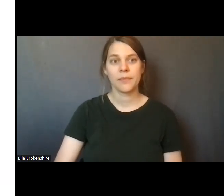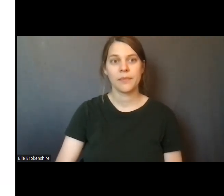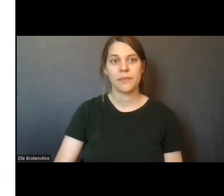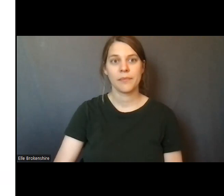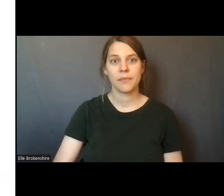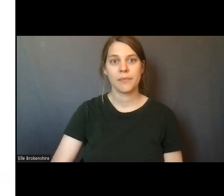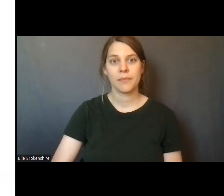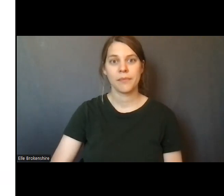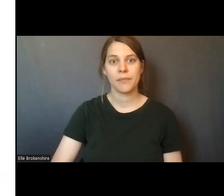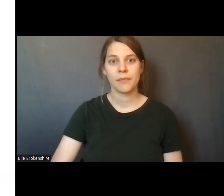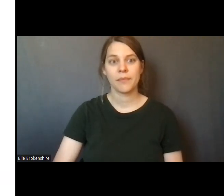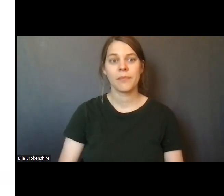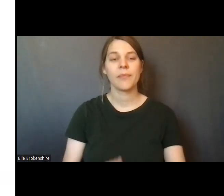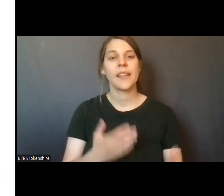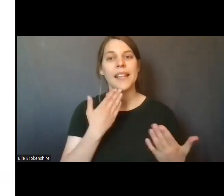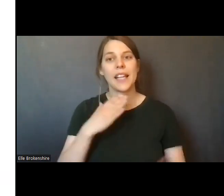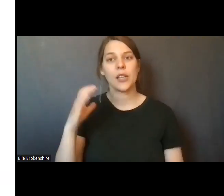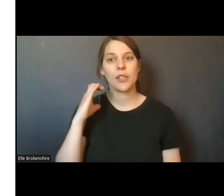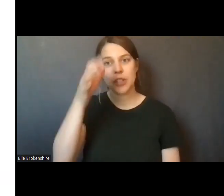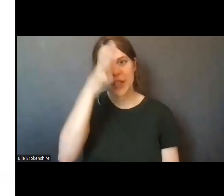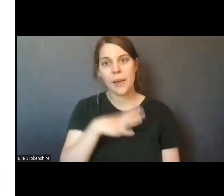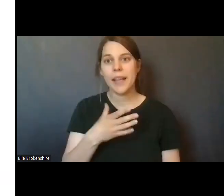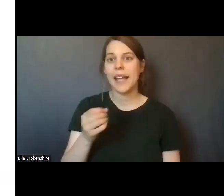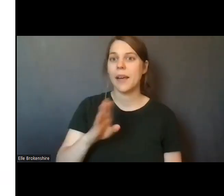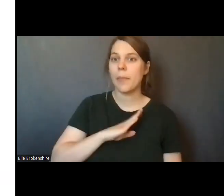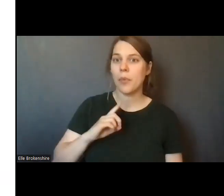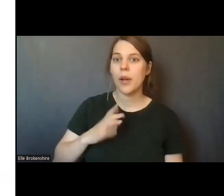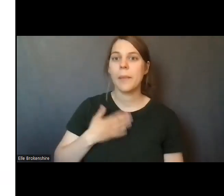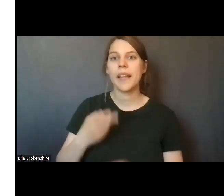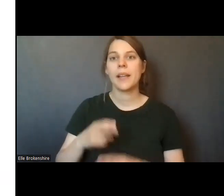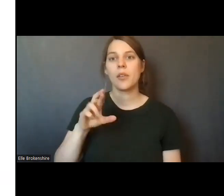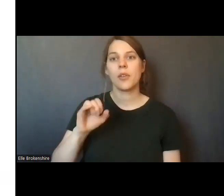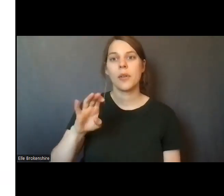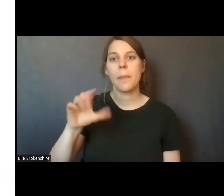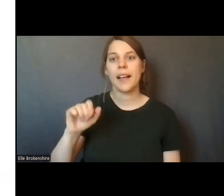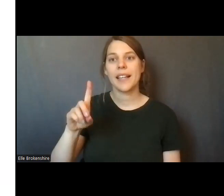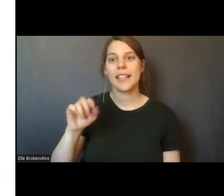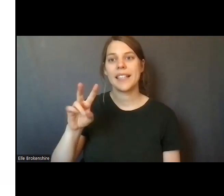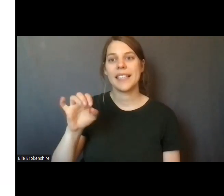Chairman Gentilopoli and the URA Board. My name is Rebecca Davidson-Wagner,